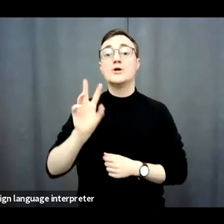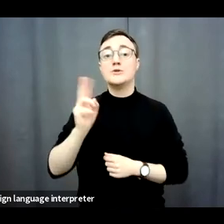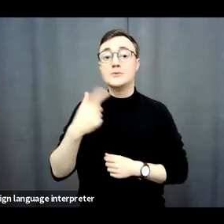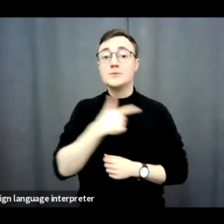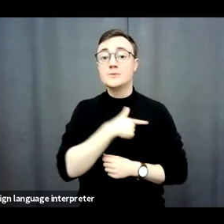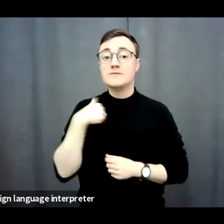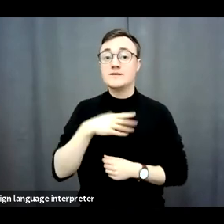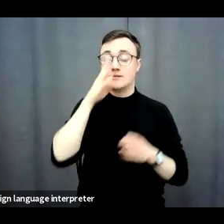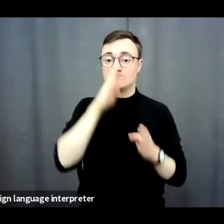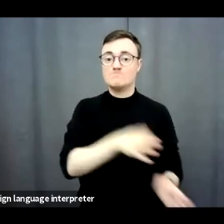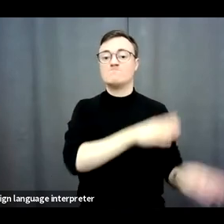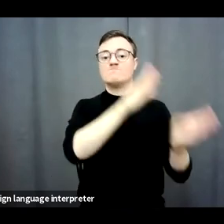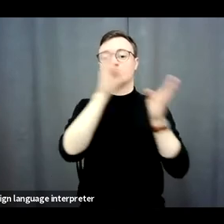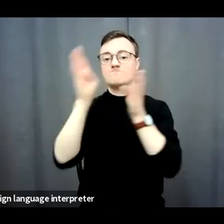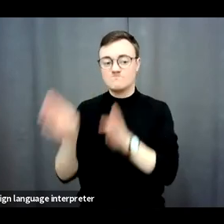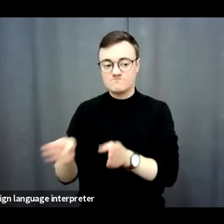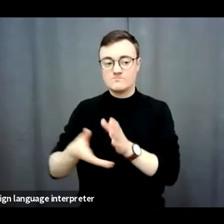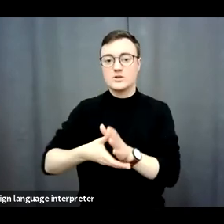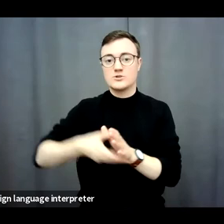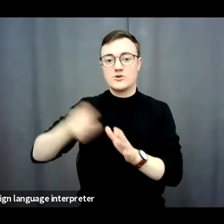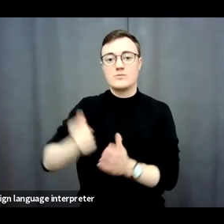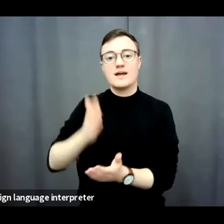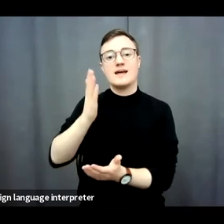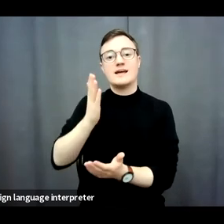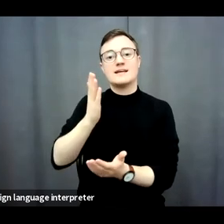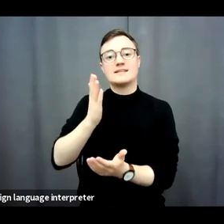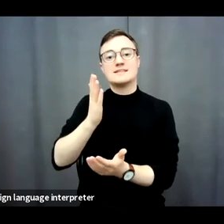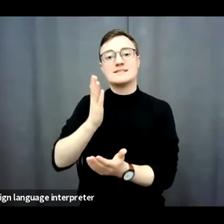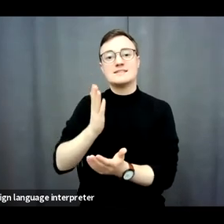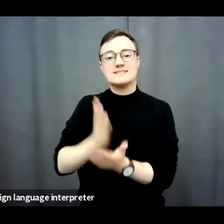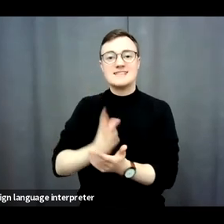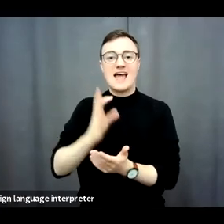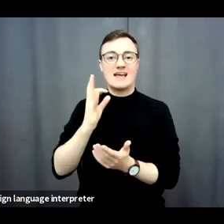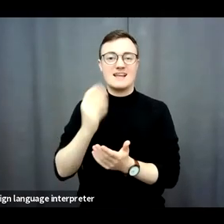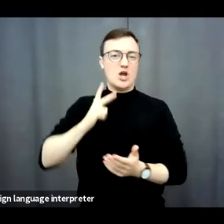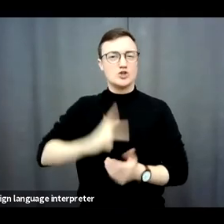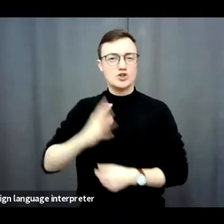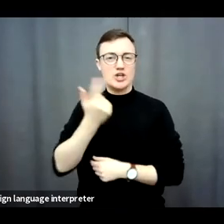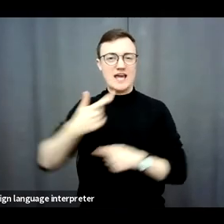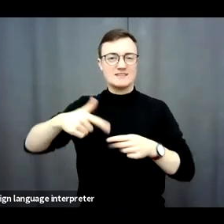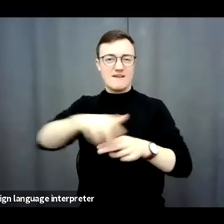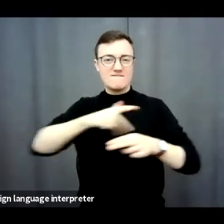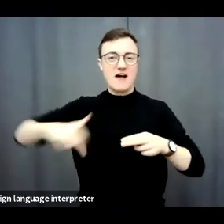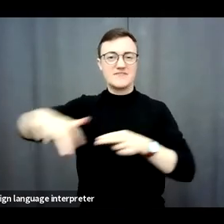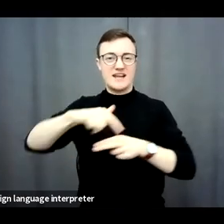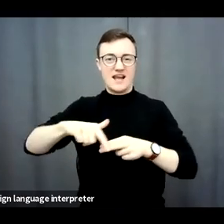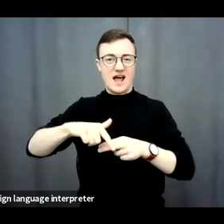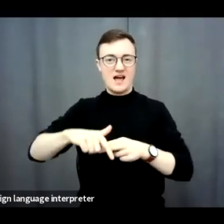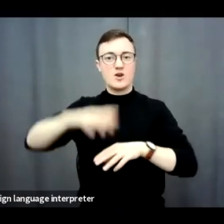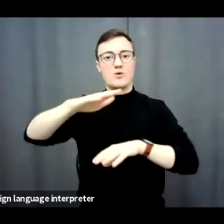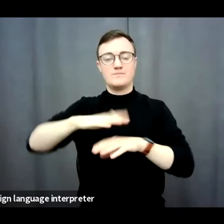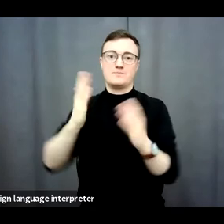a discussion around safety walks, method for shaping a safe school. And this